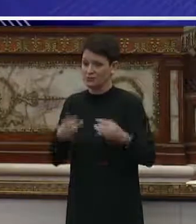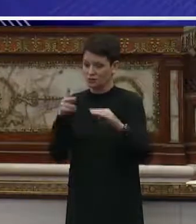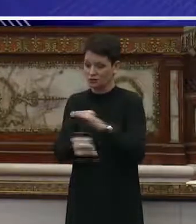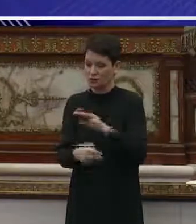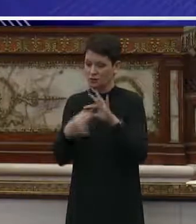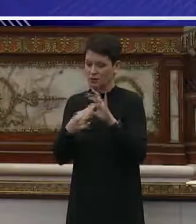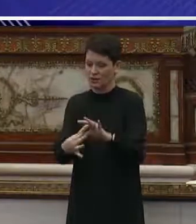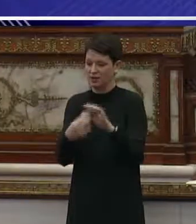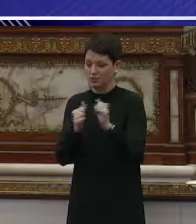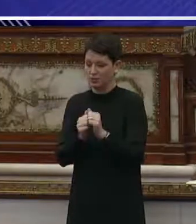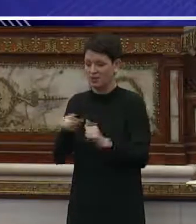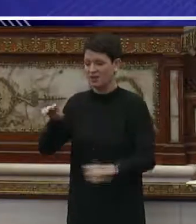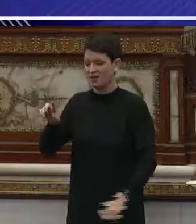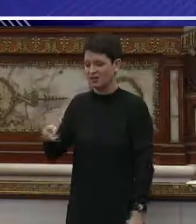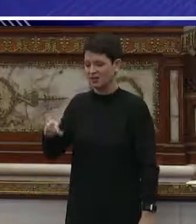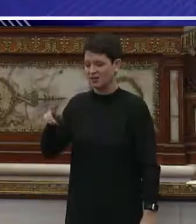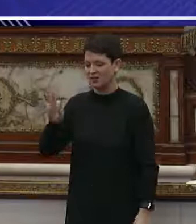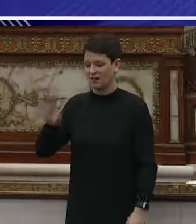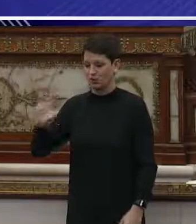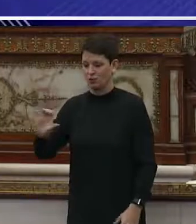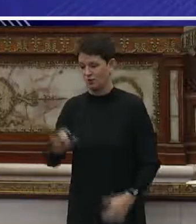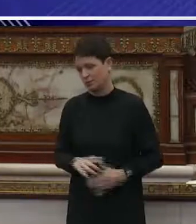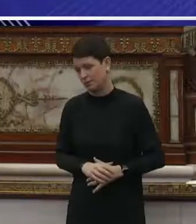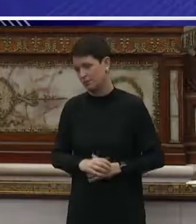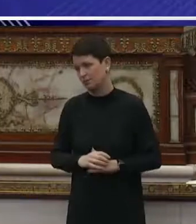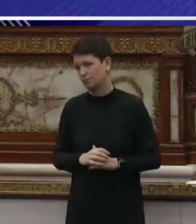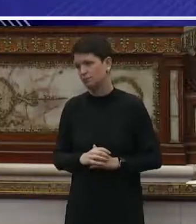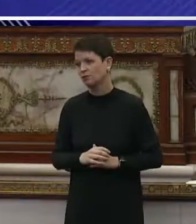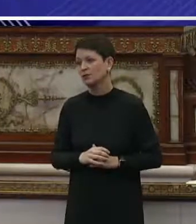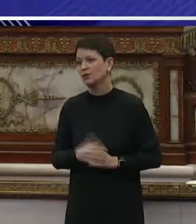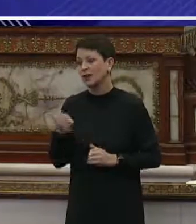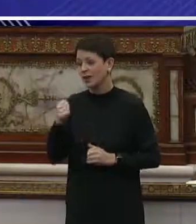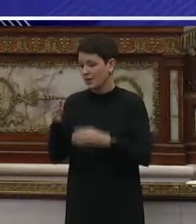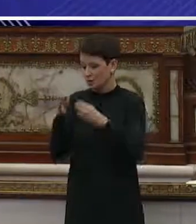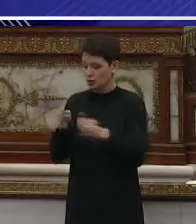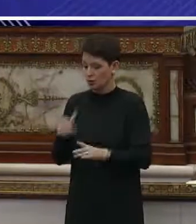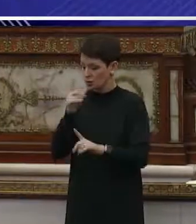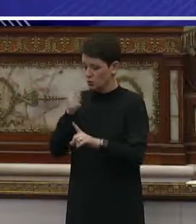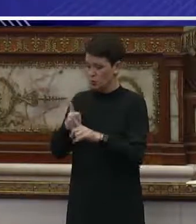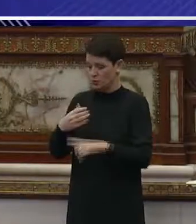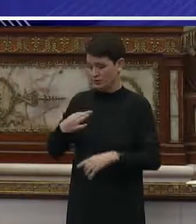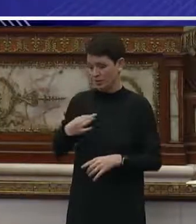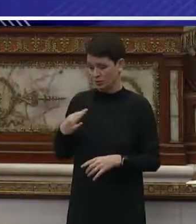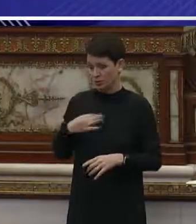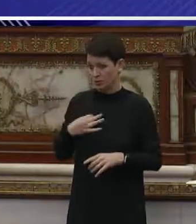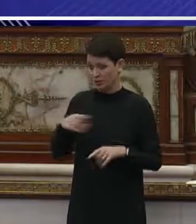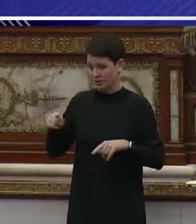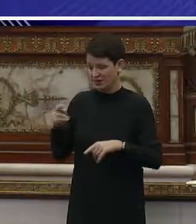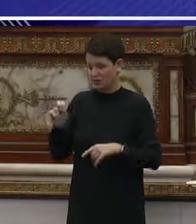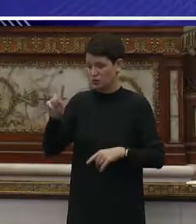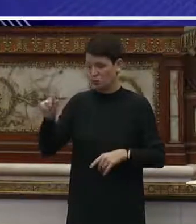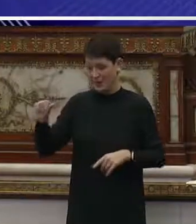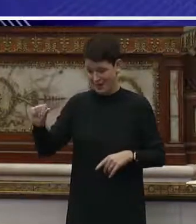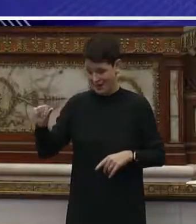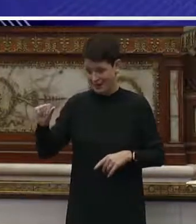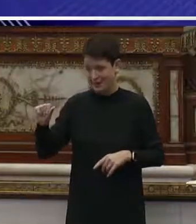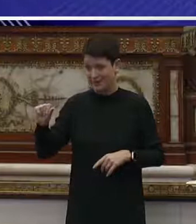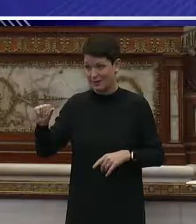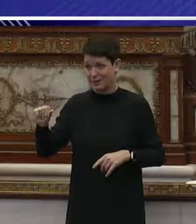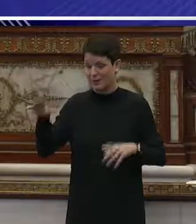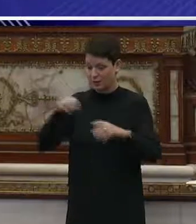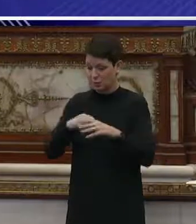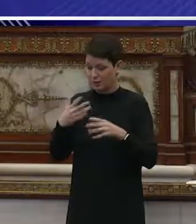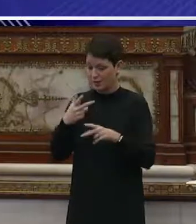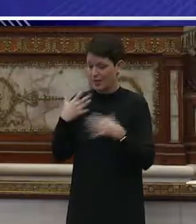the relationship with Philly Fighting COVID? Right, so anybody who is eligible in phase 1A, including all